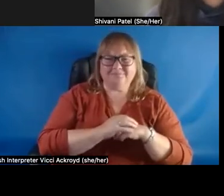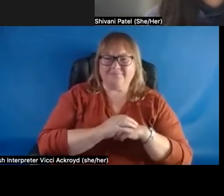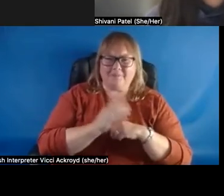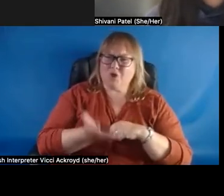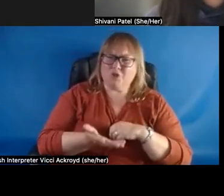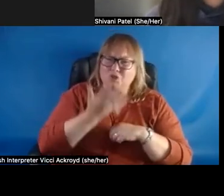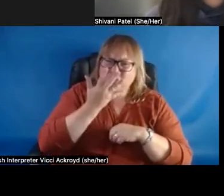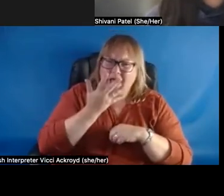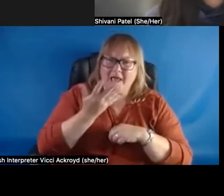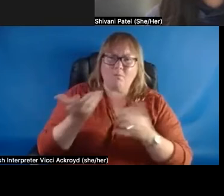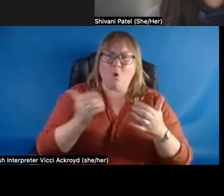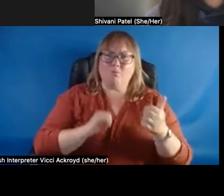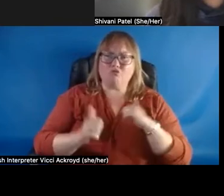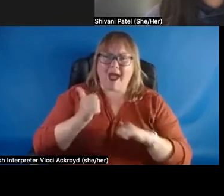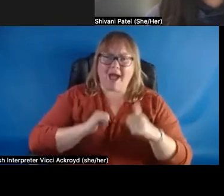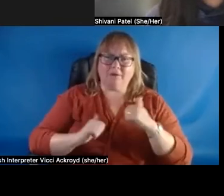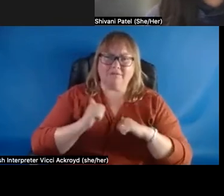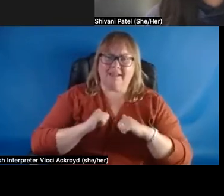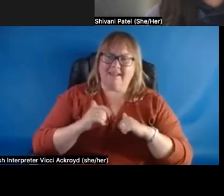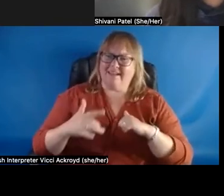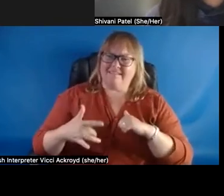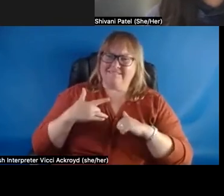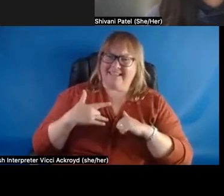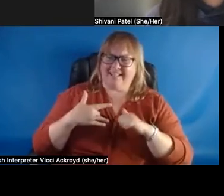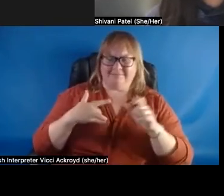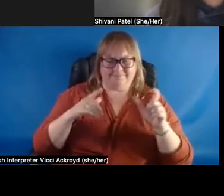of it. It just can